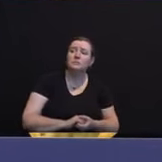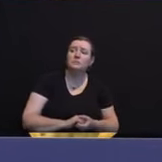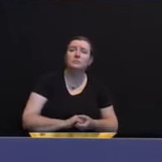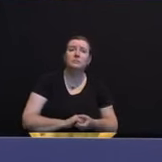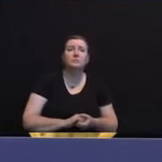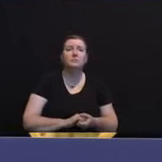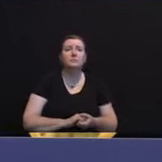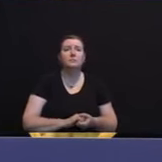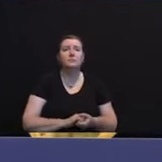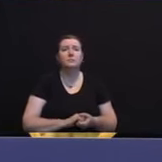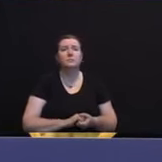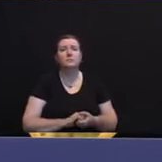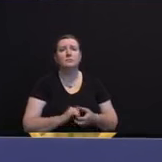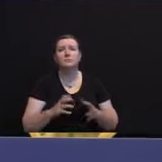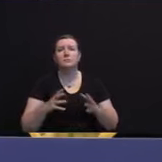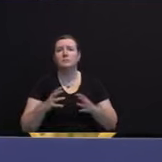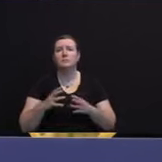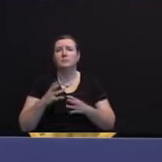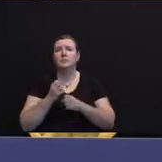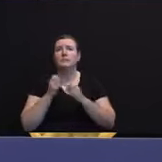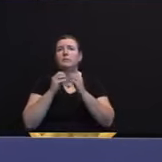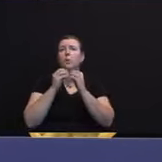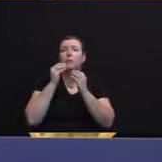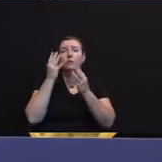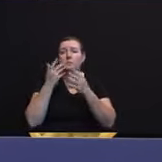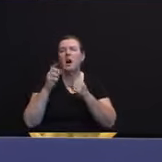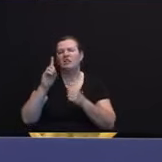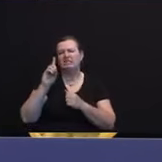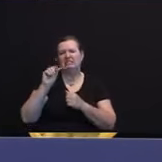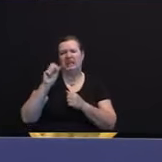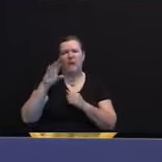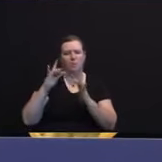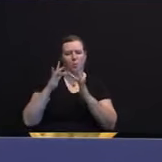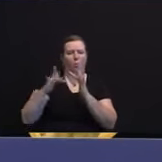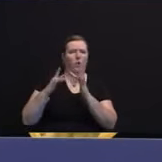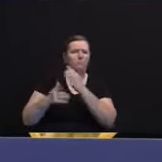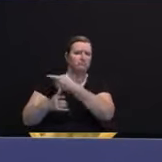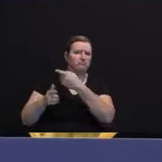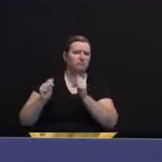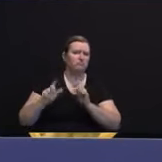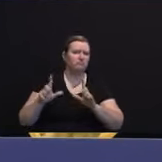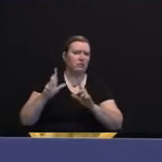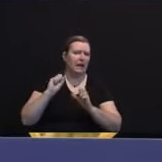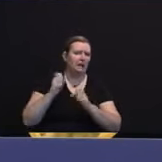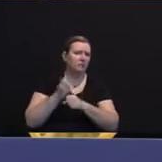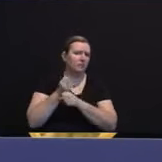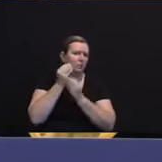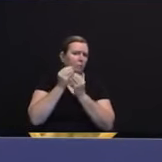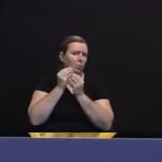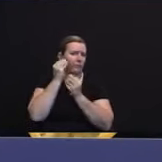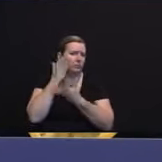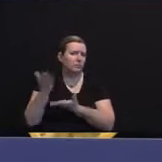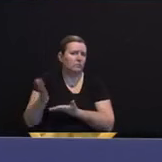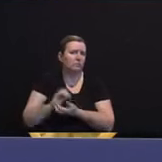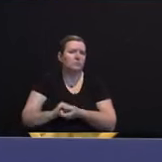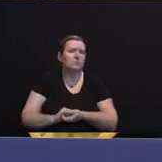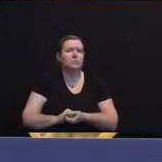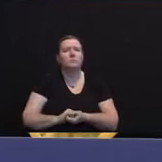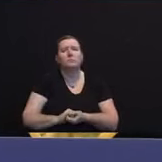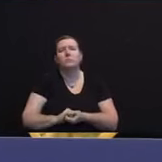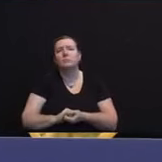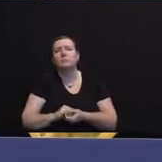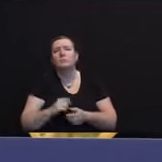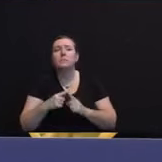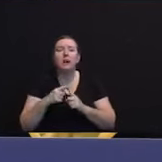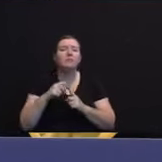the age breakdown of positive tests and positivity rates, maybe even hospitalizations, just to get a better sense of how the second